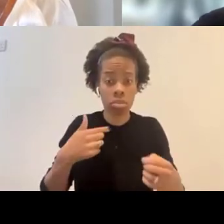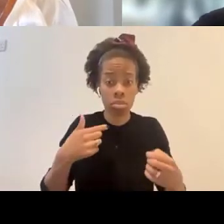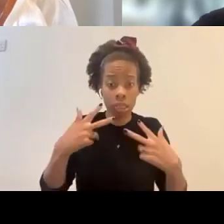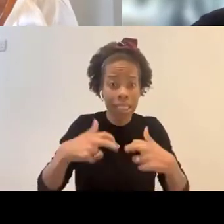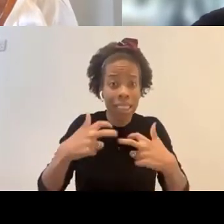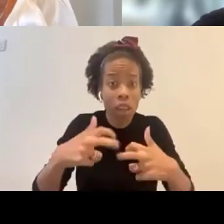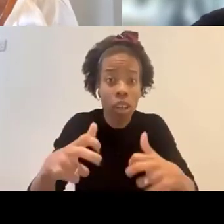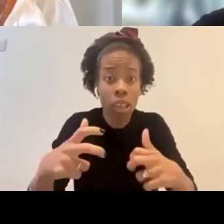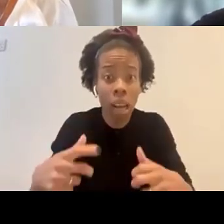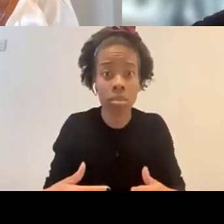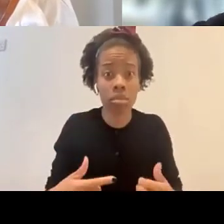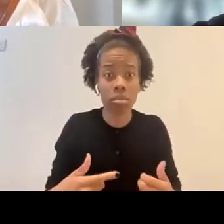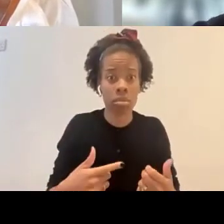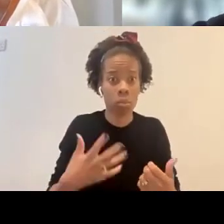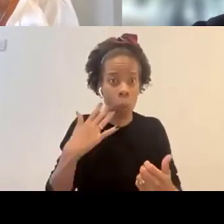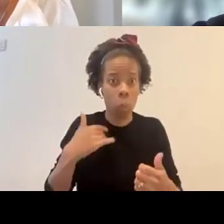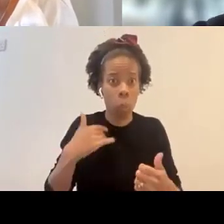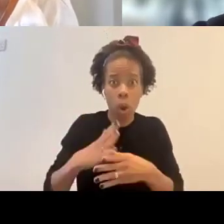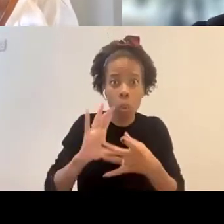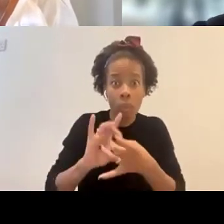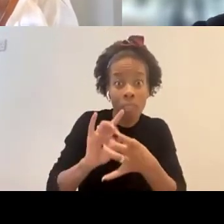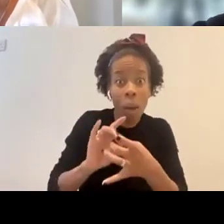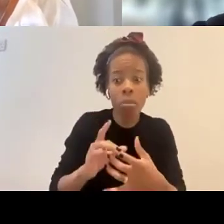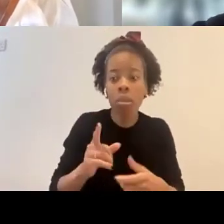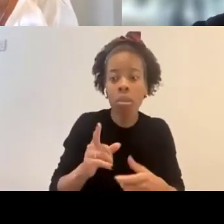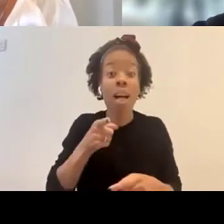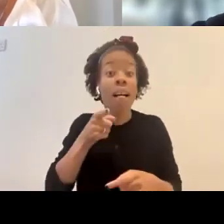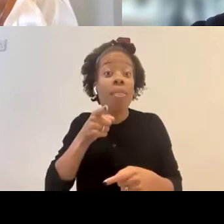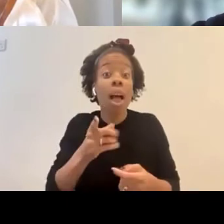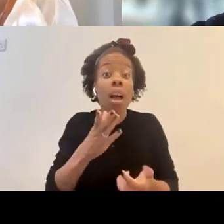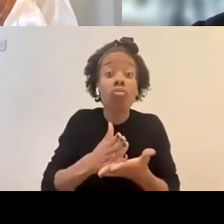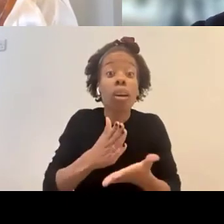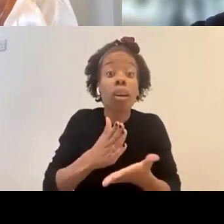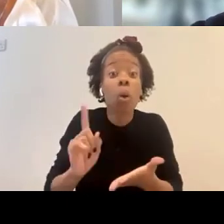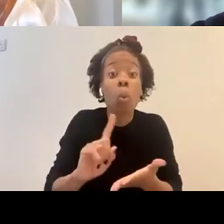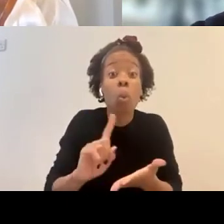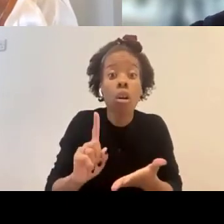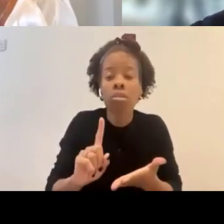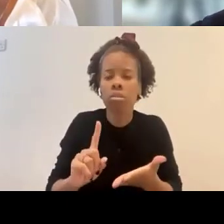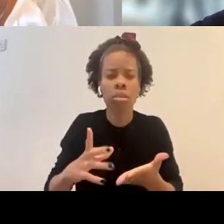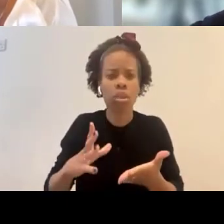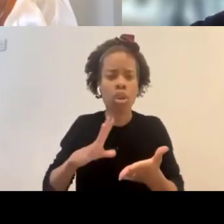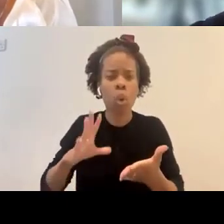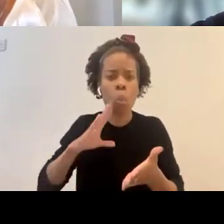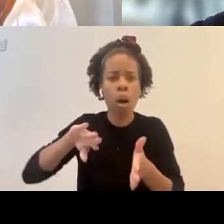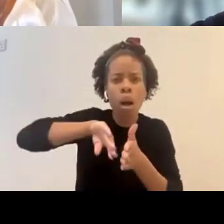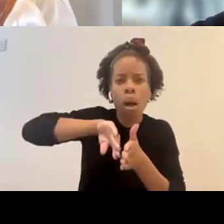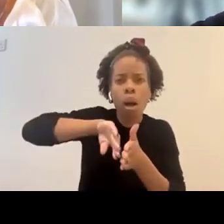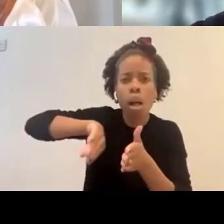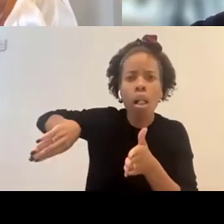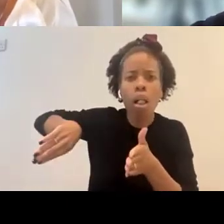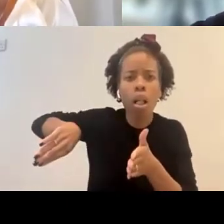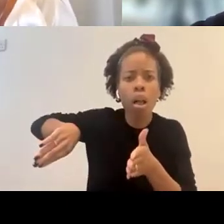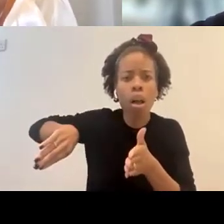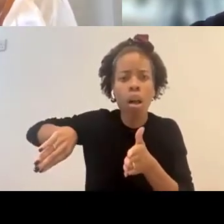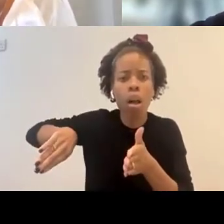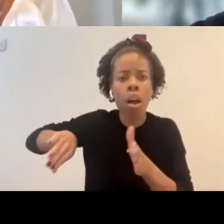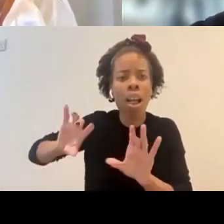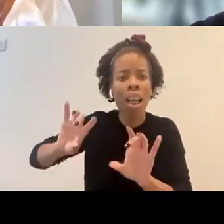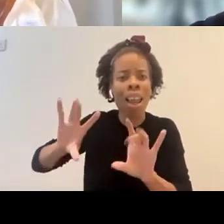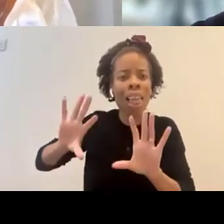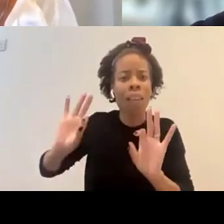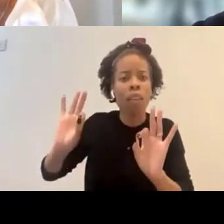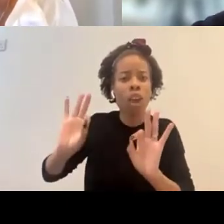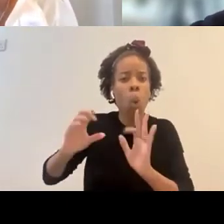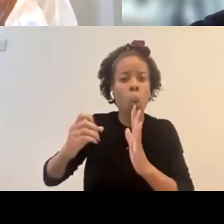groups. And that is in the concept of leaving no one behind, which is one of the principles of the Sustainable